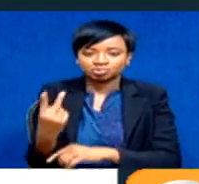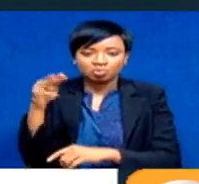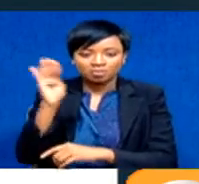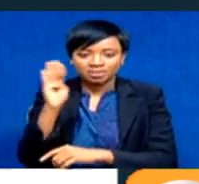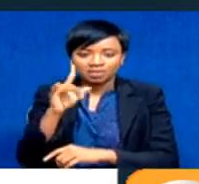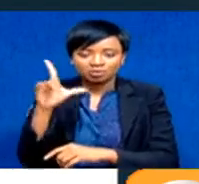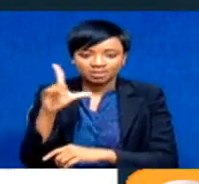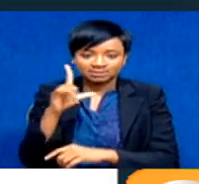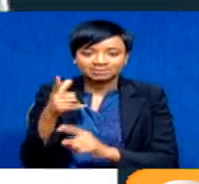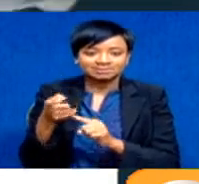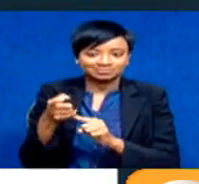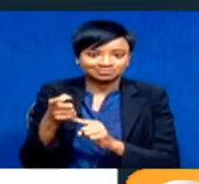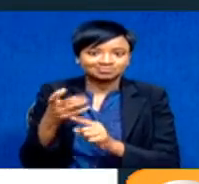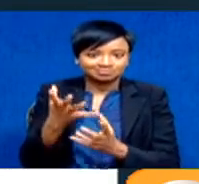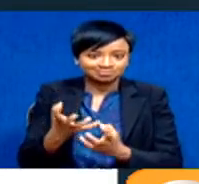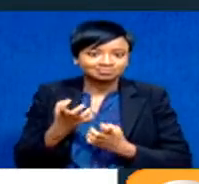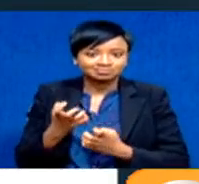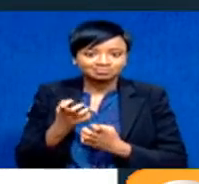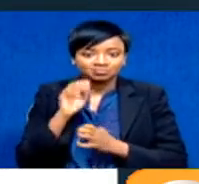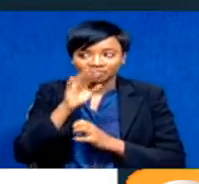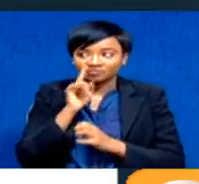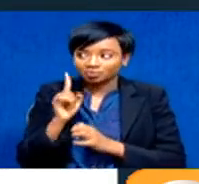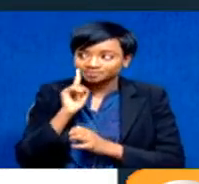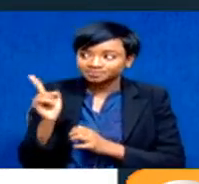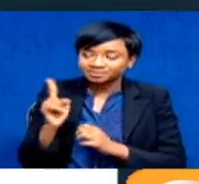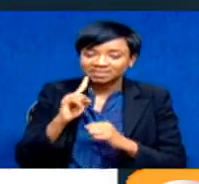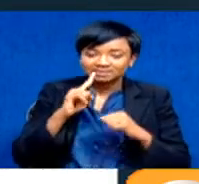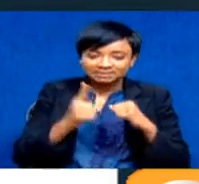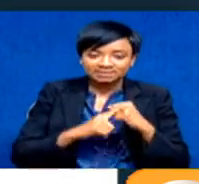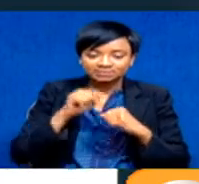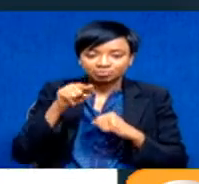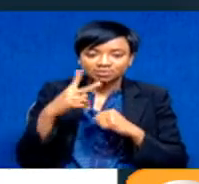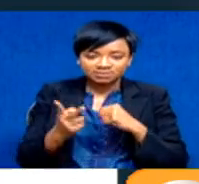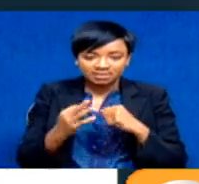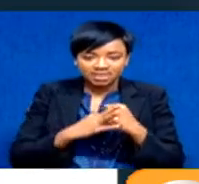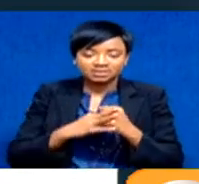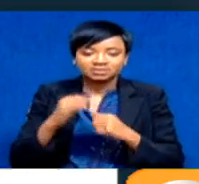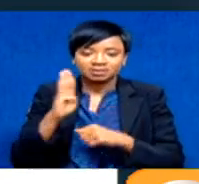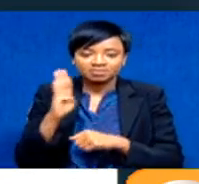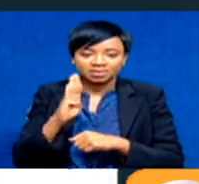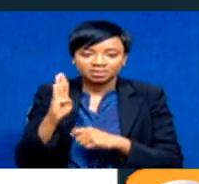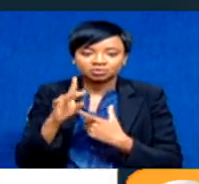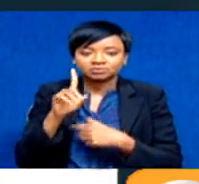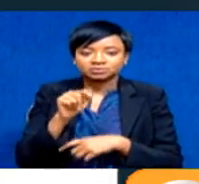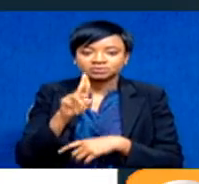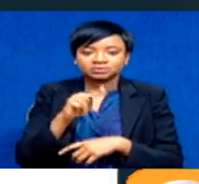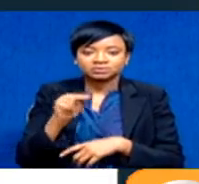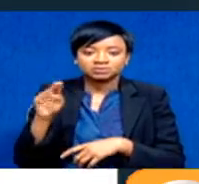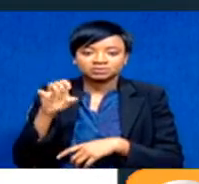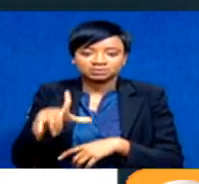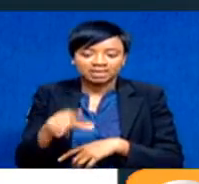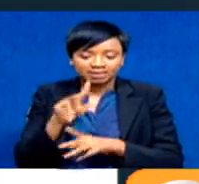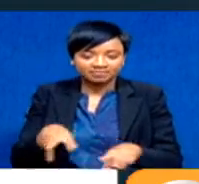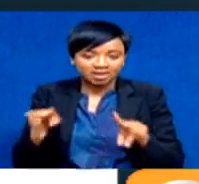billion liters a day. This is where the 6.8 billion shilling Northern Collector Tunnel comes in.